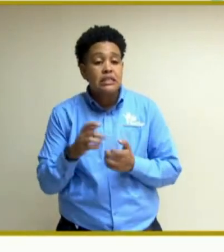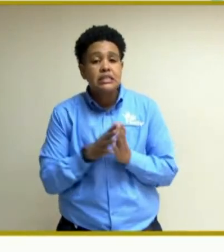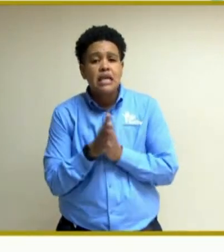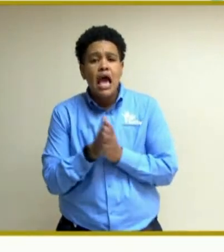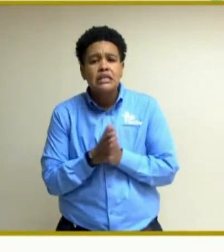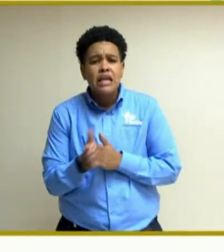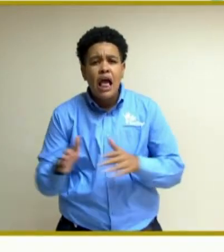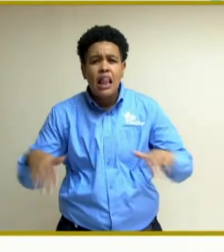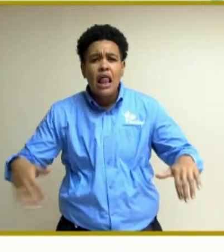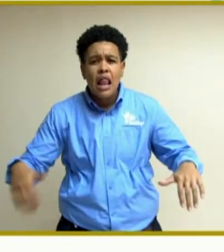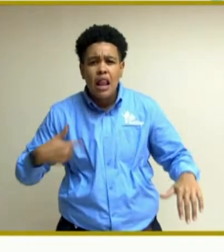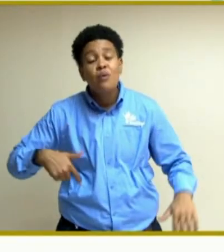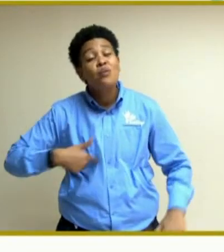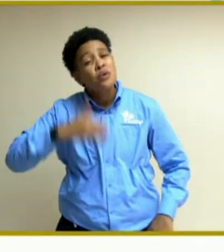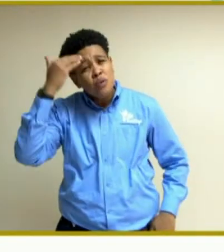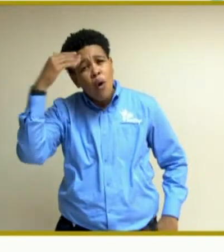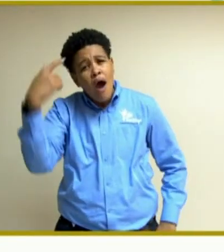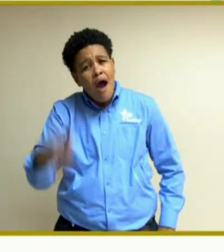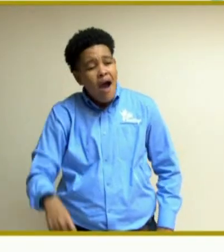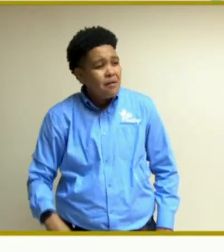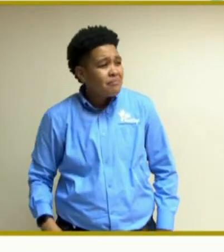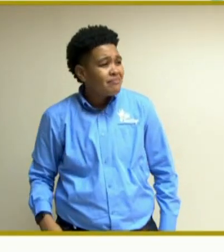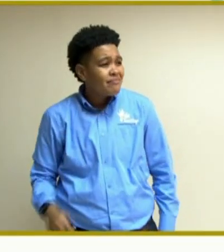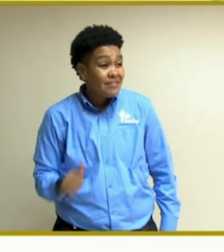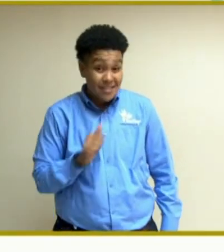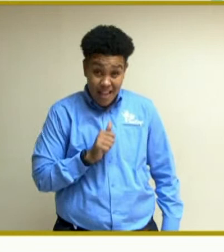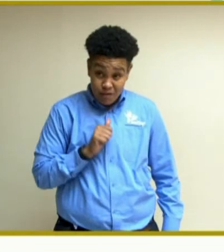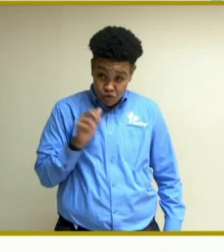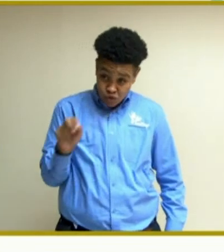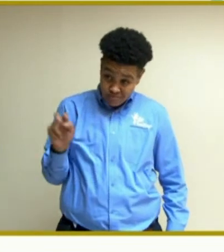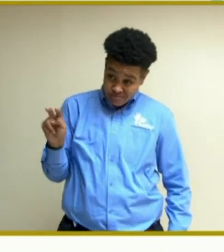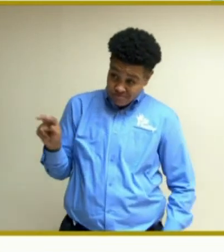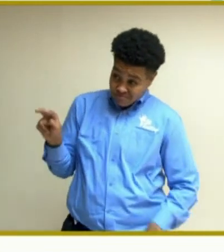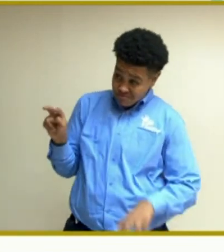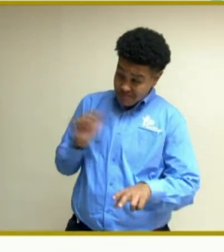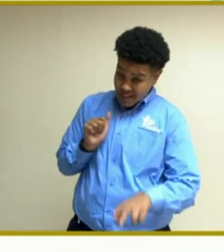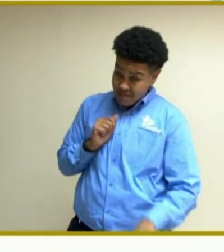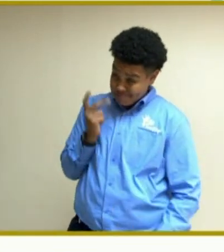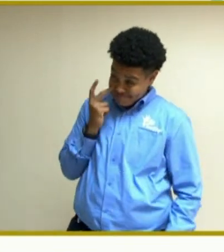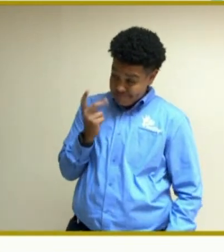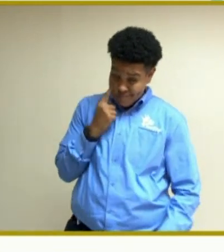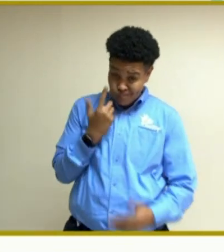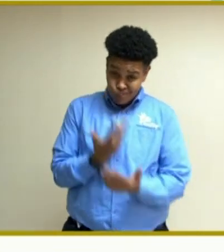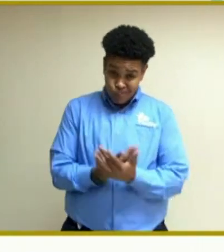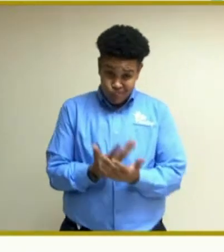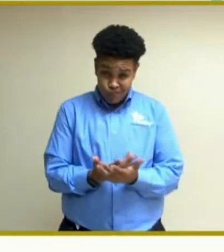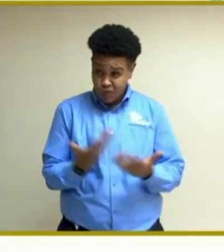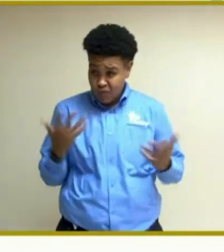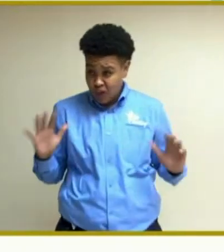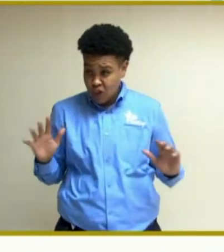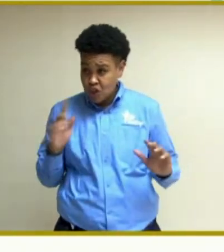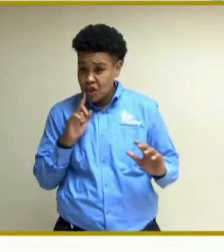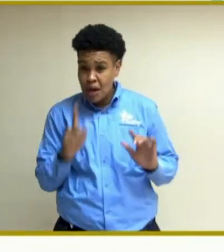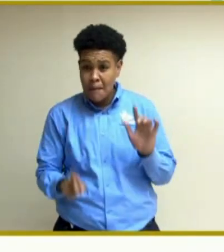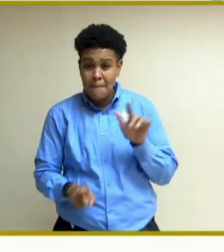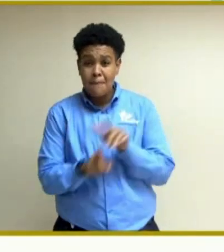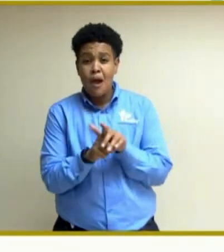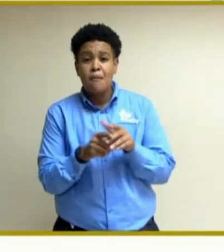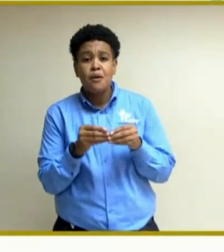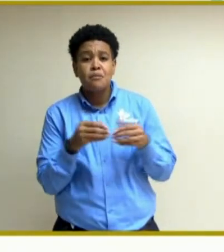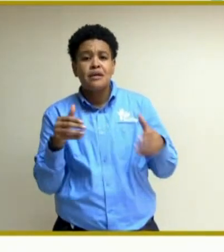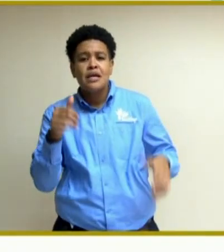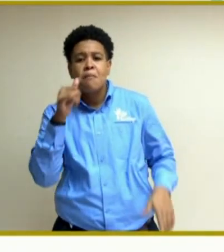And we know that it happens. I mean, I've been out there, I know, I've seen the pop-up sessions